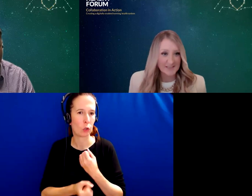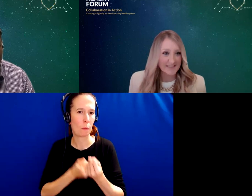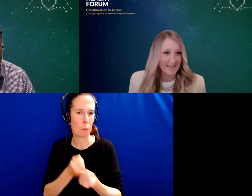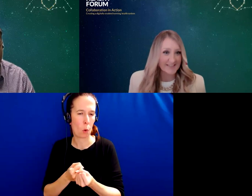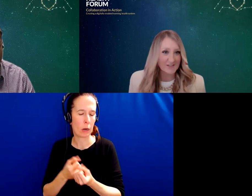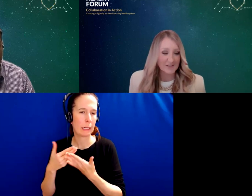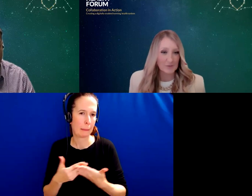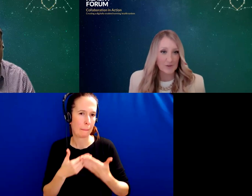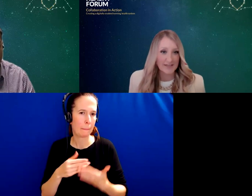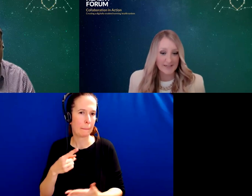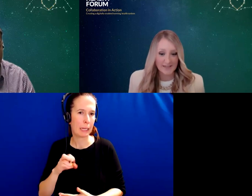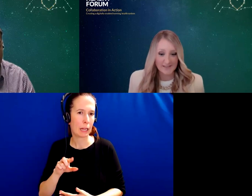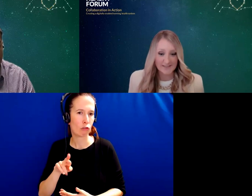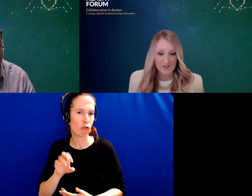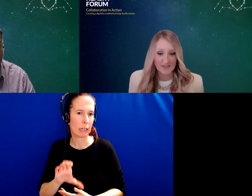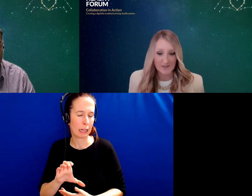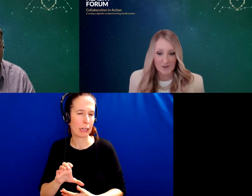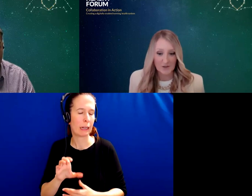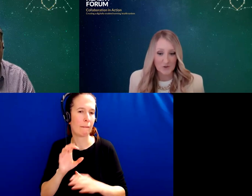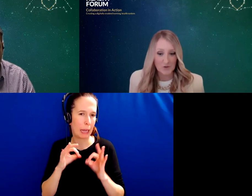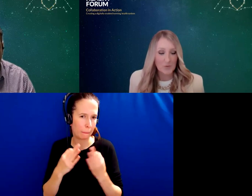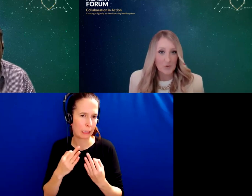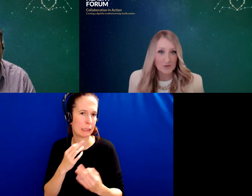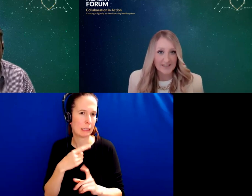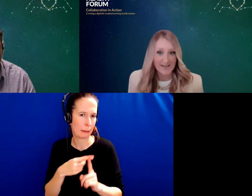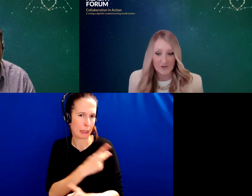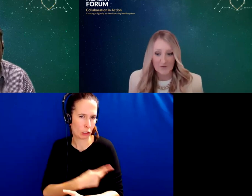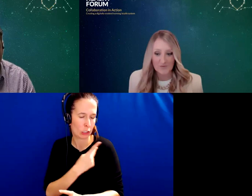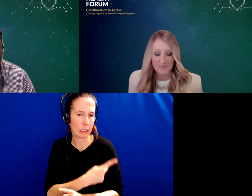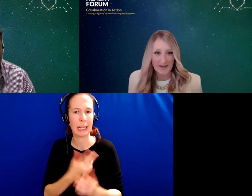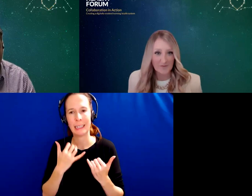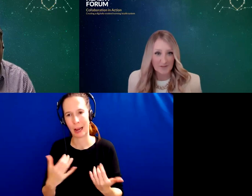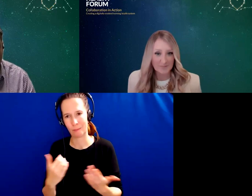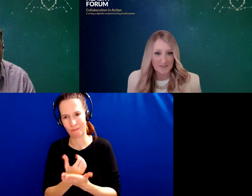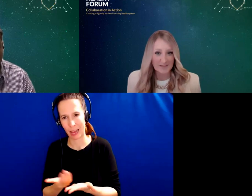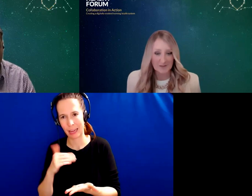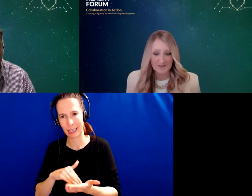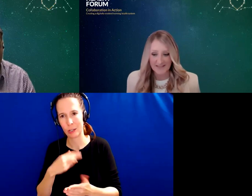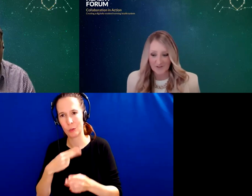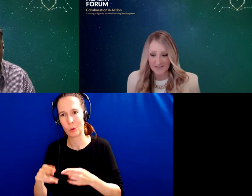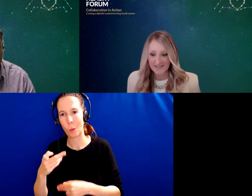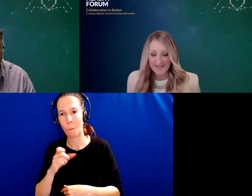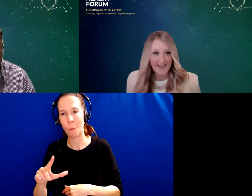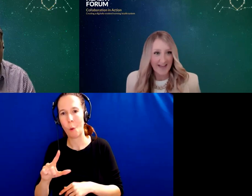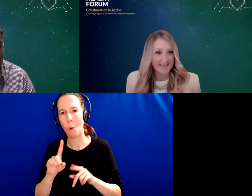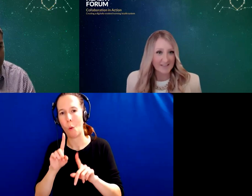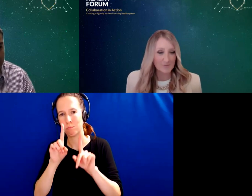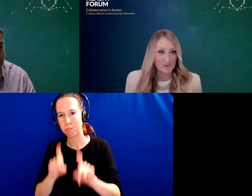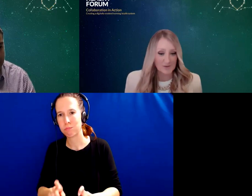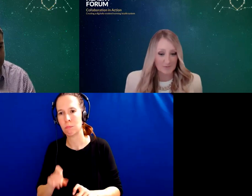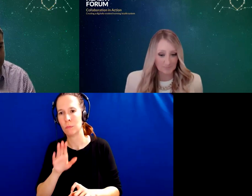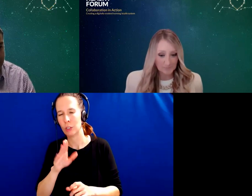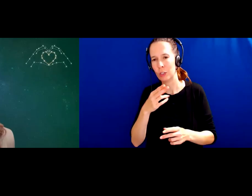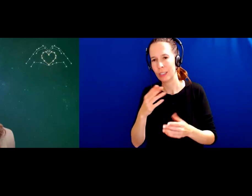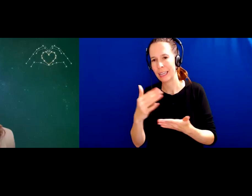here and again, just deploy, uh, send you guys all a short poll to gather your feedback for this particular session. And